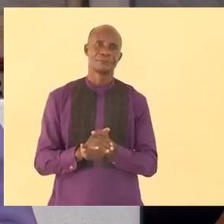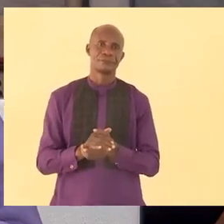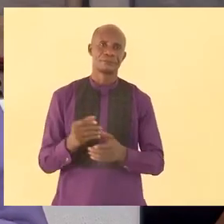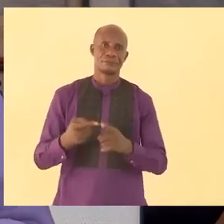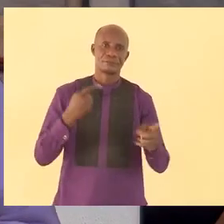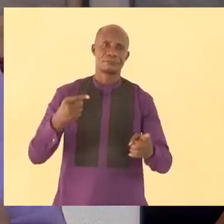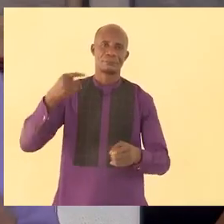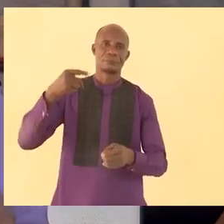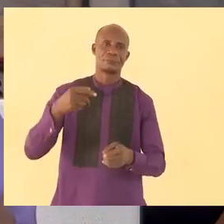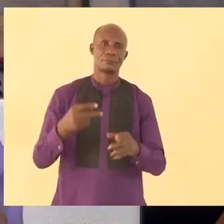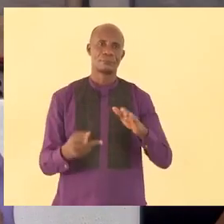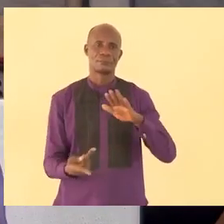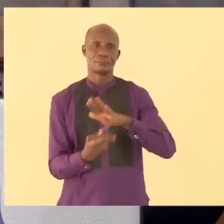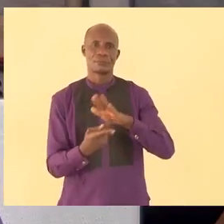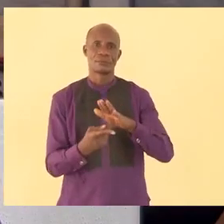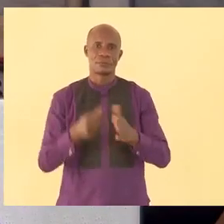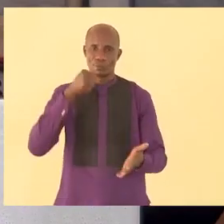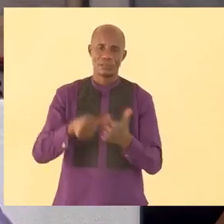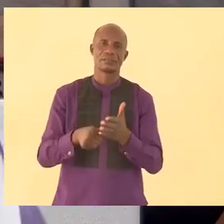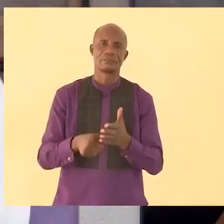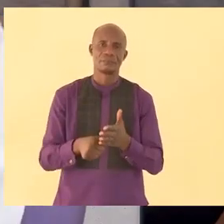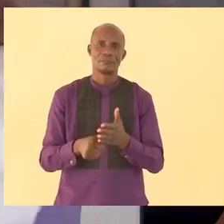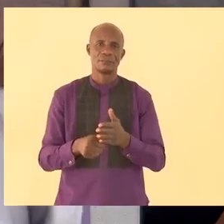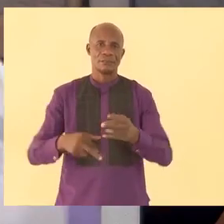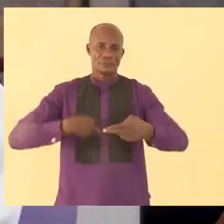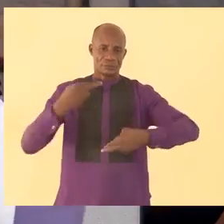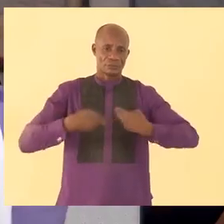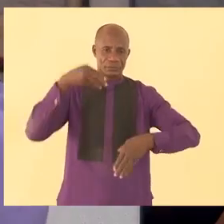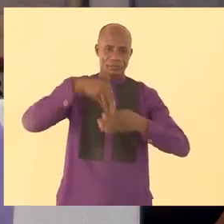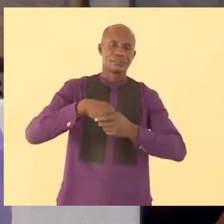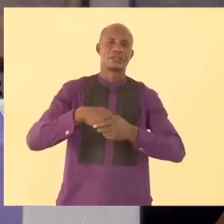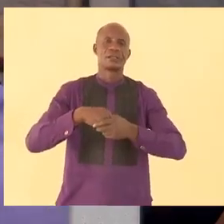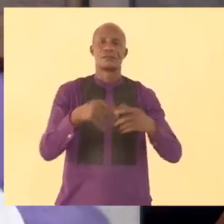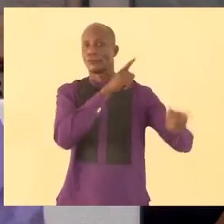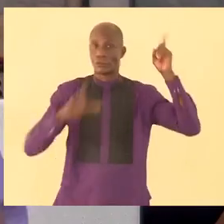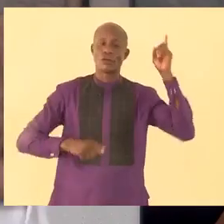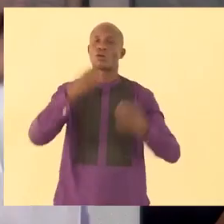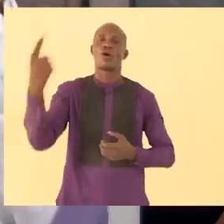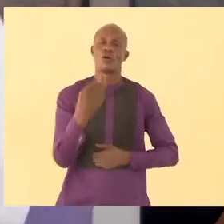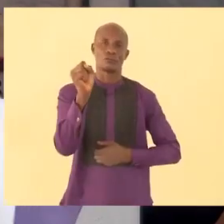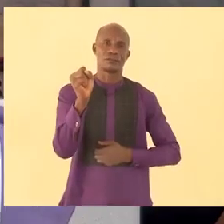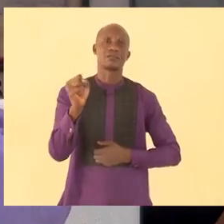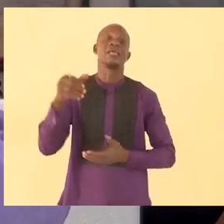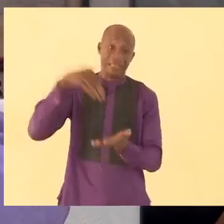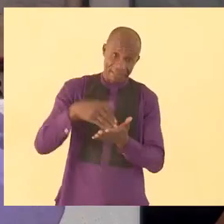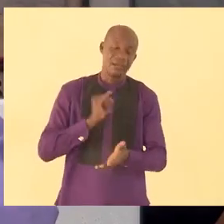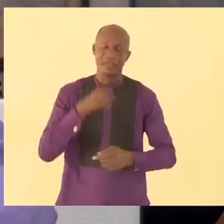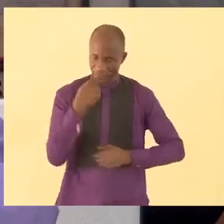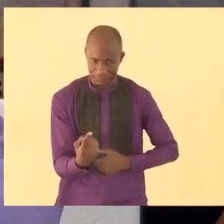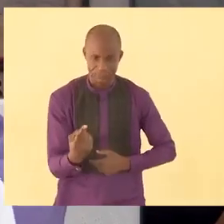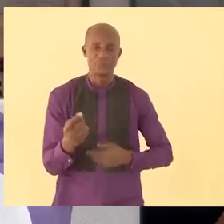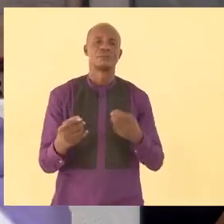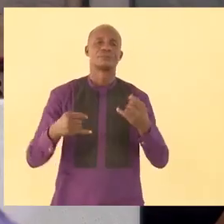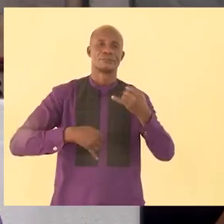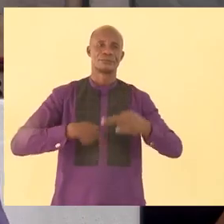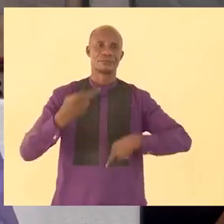from St. Paul's letter to the Philippians, St. Paul says, rejoice in the Lord always. Again I say,